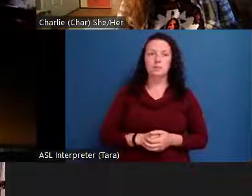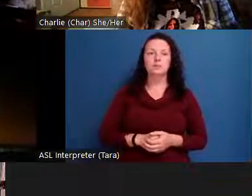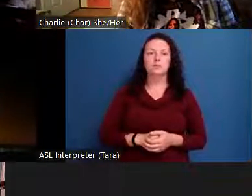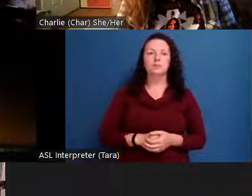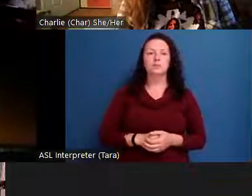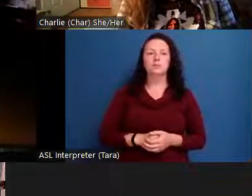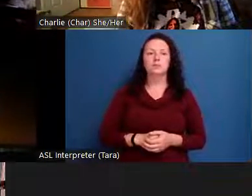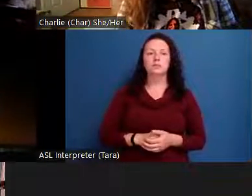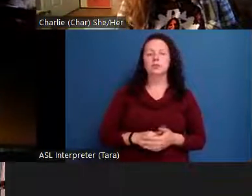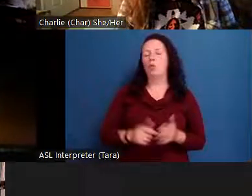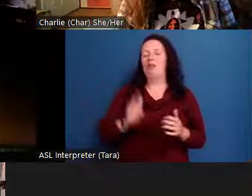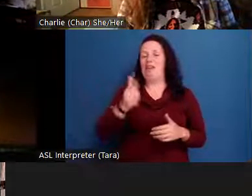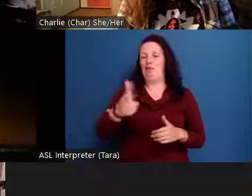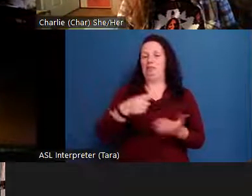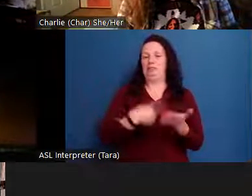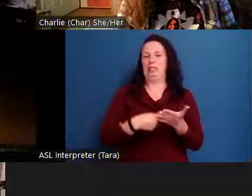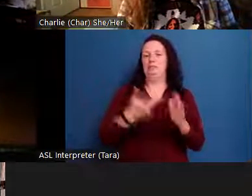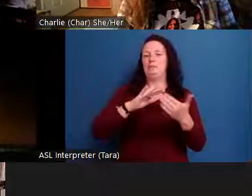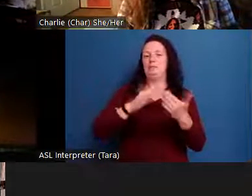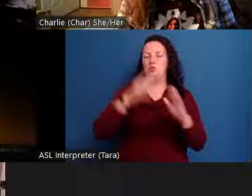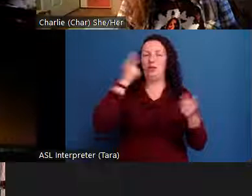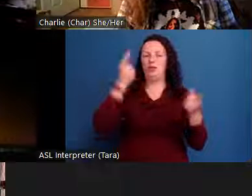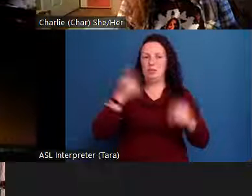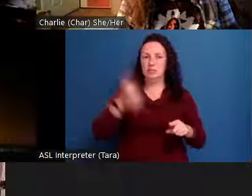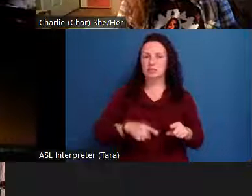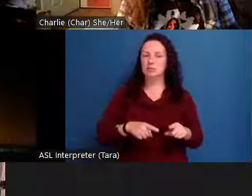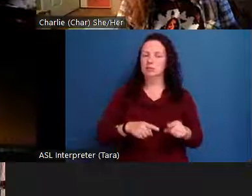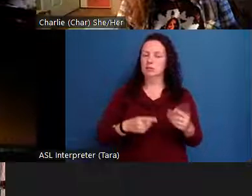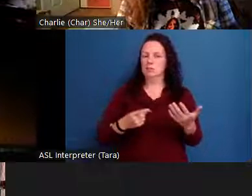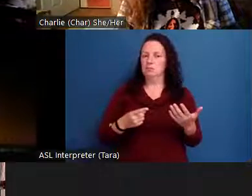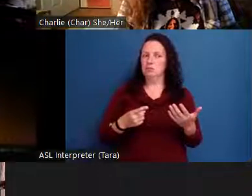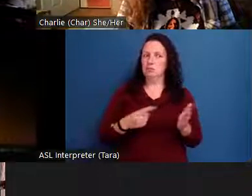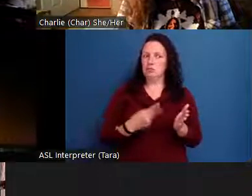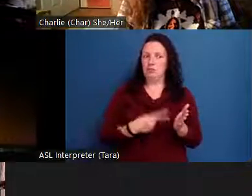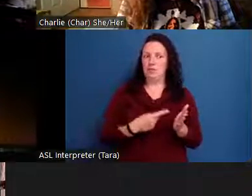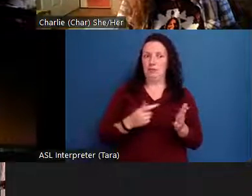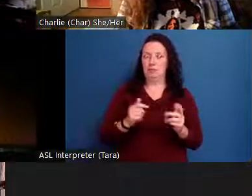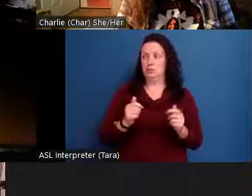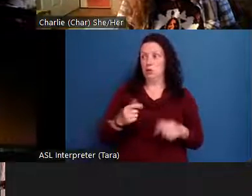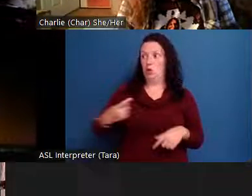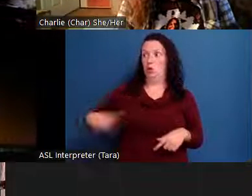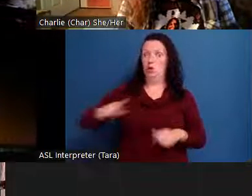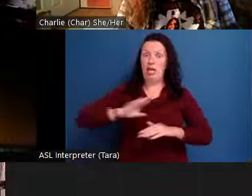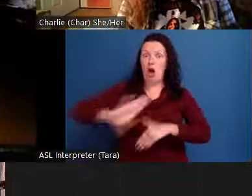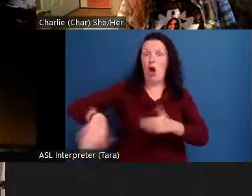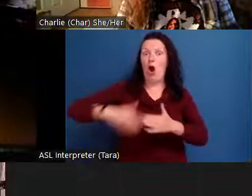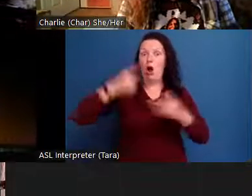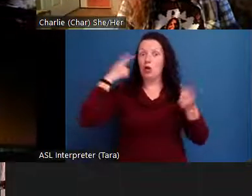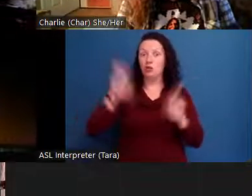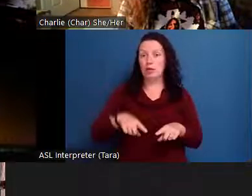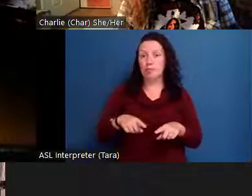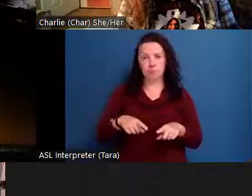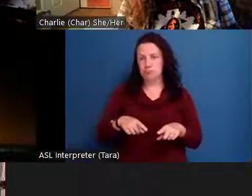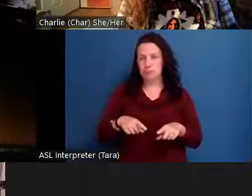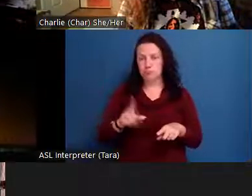later, is there are going to be times when we all don't agree on something. So it could be that the community